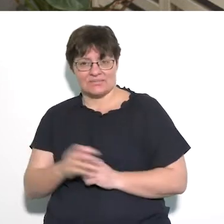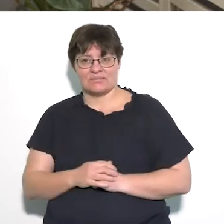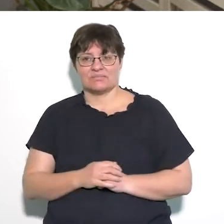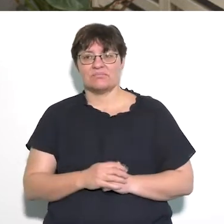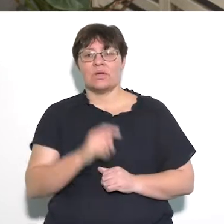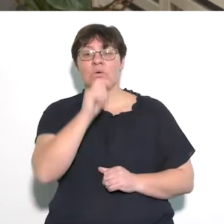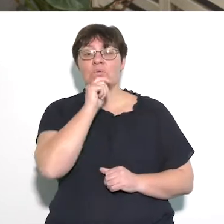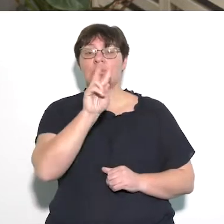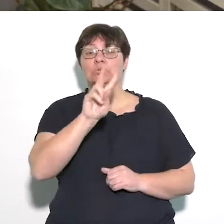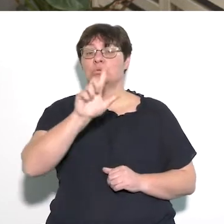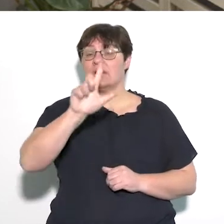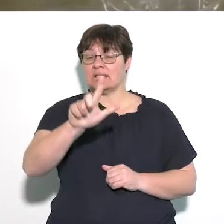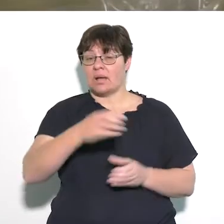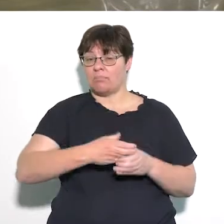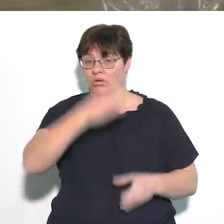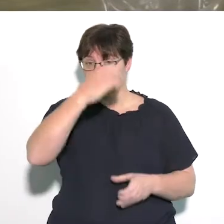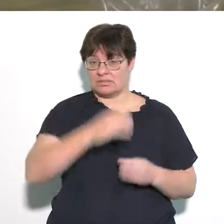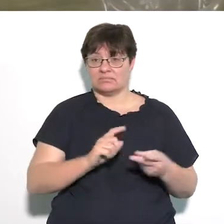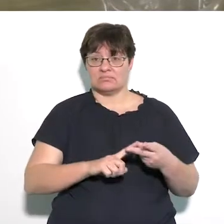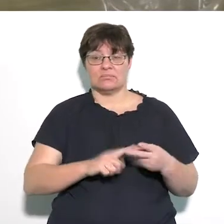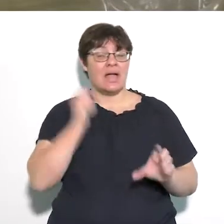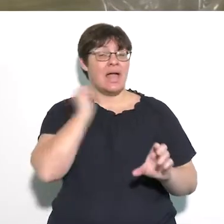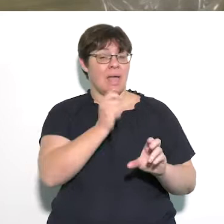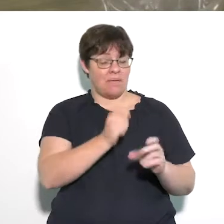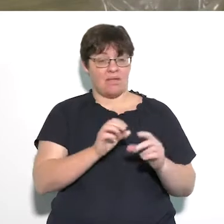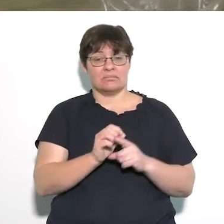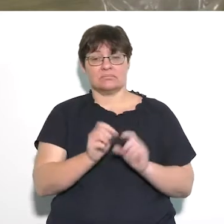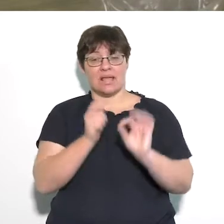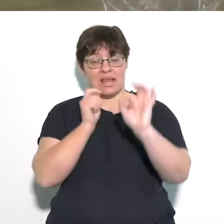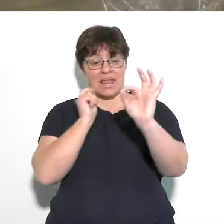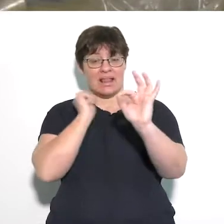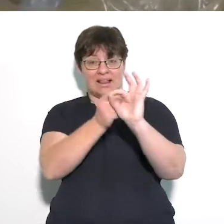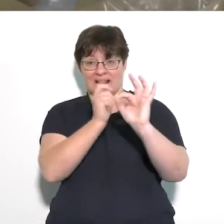bottle, a hammer, a nail,